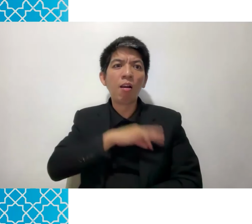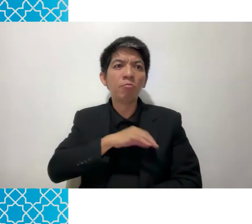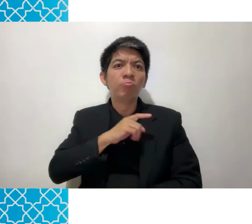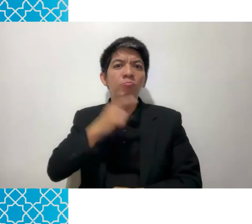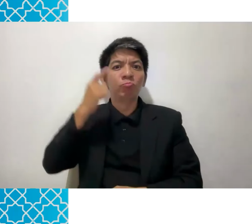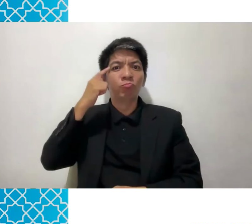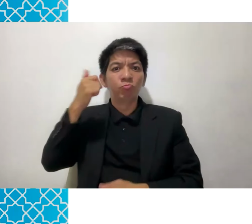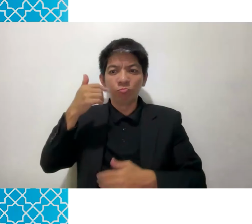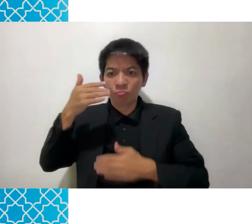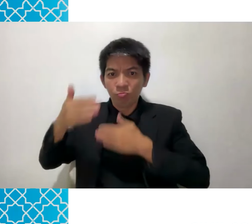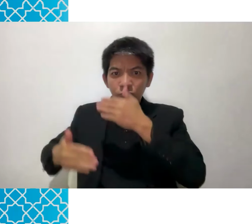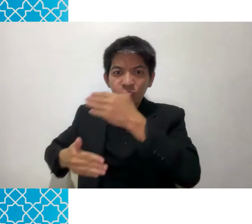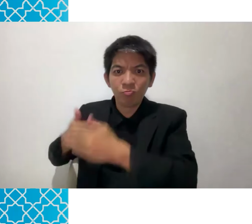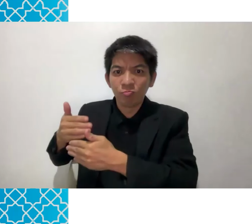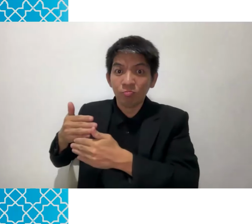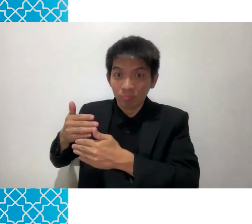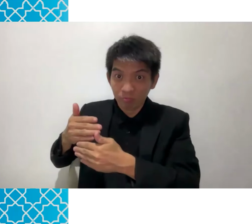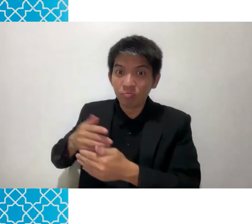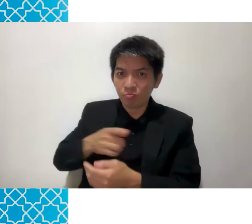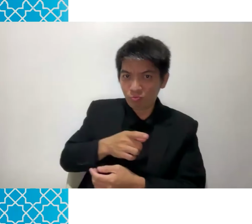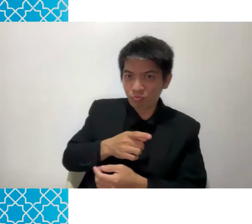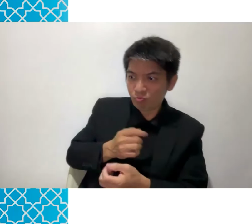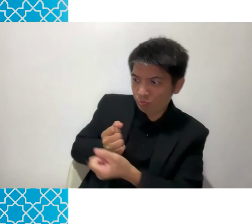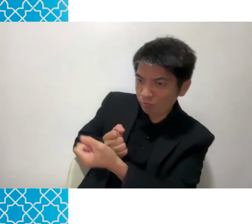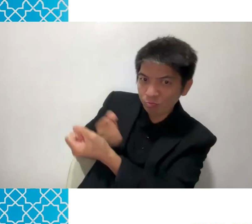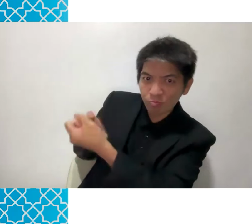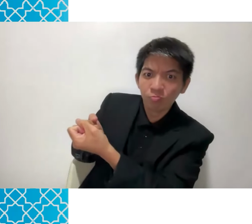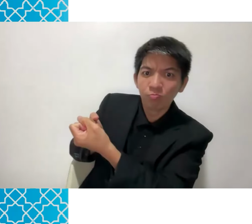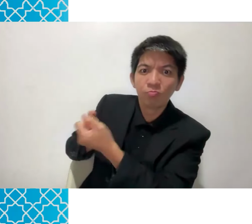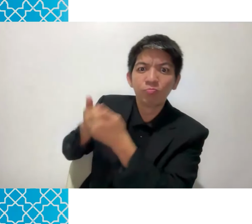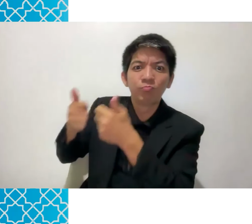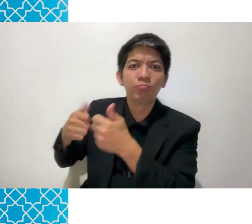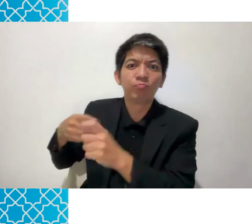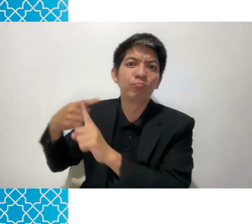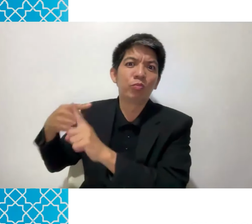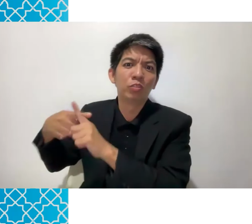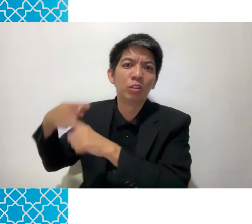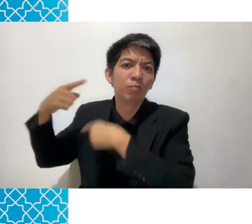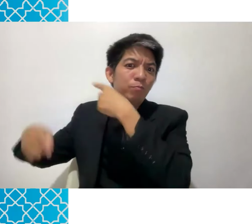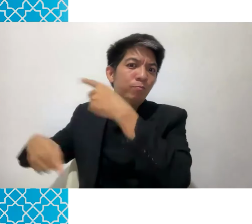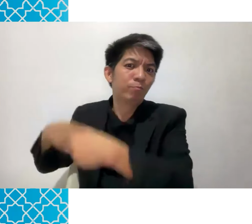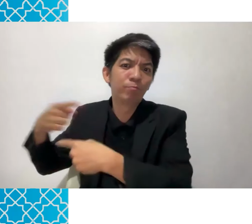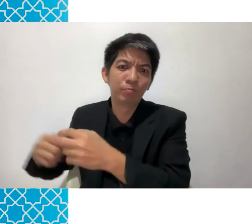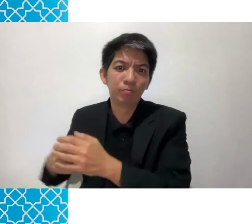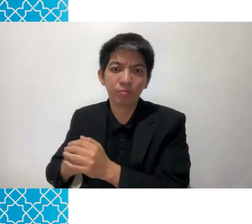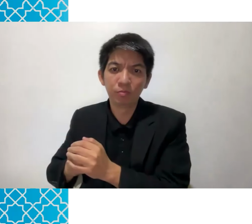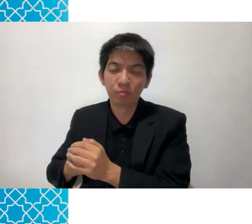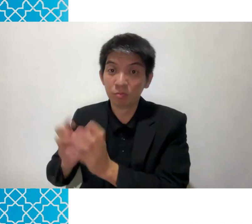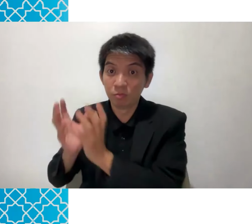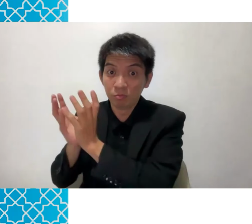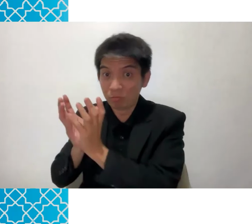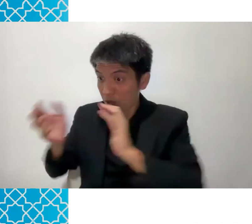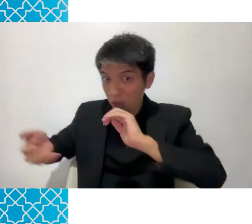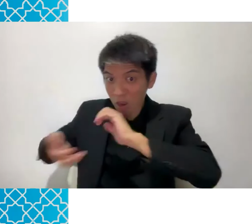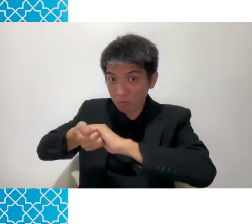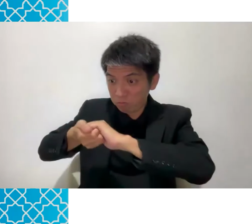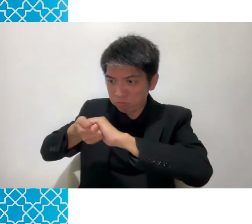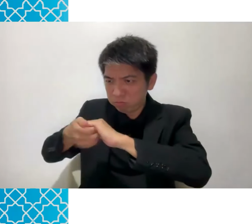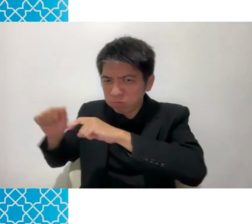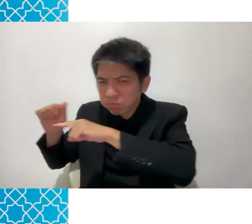you invest in those communities to have, better capacity and then a better say,